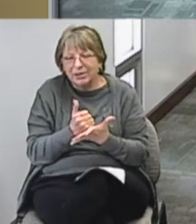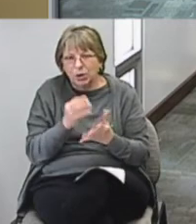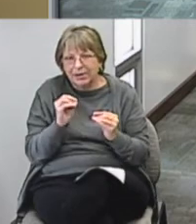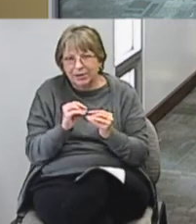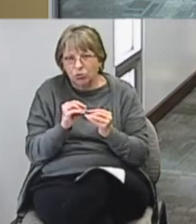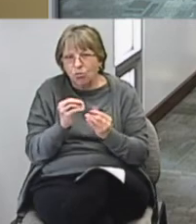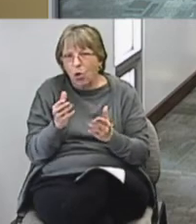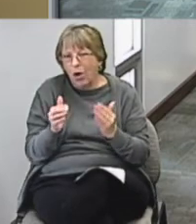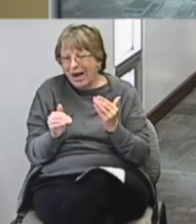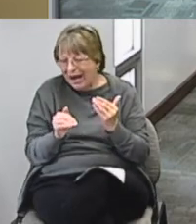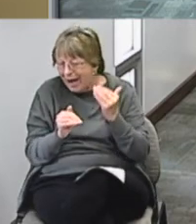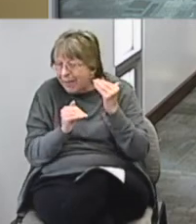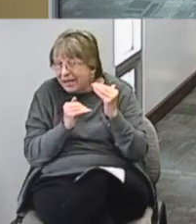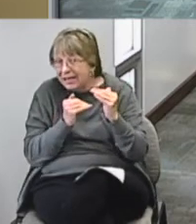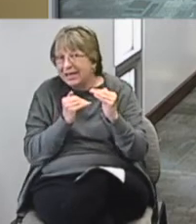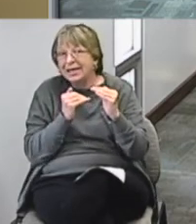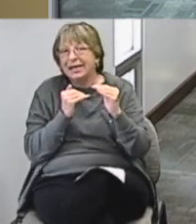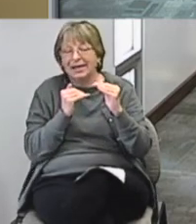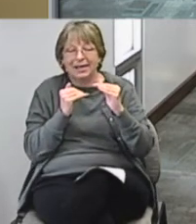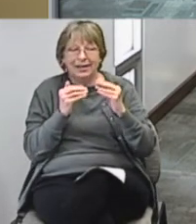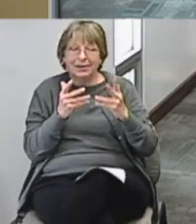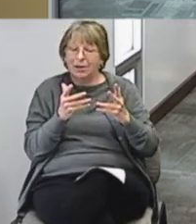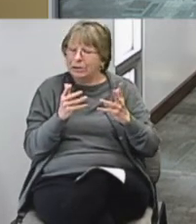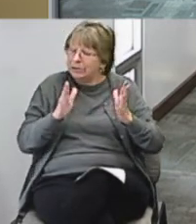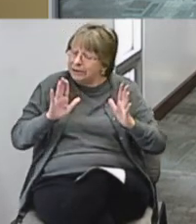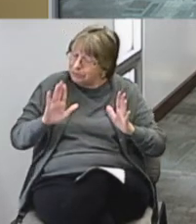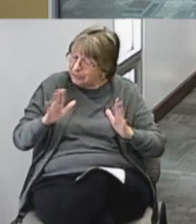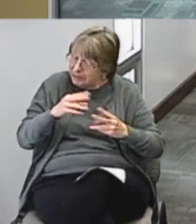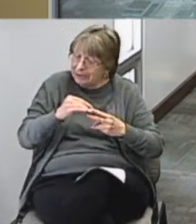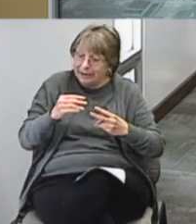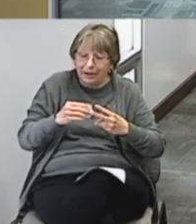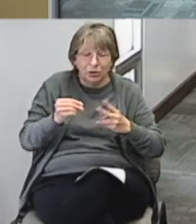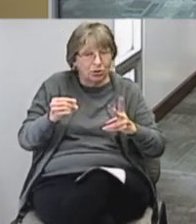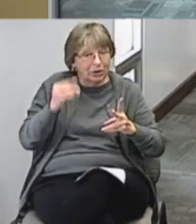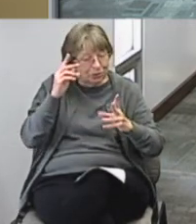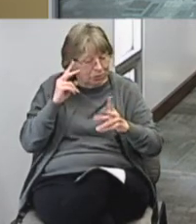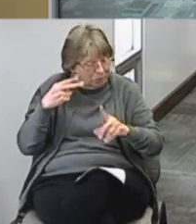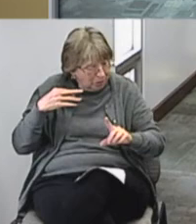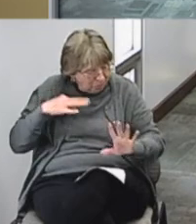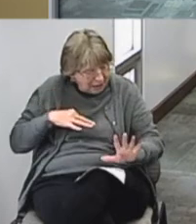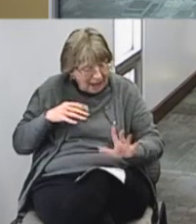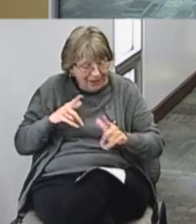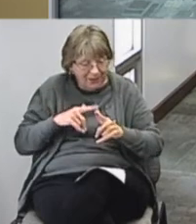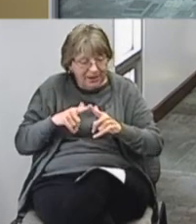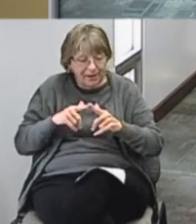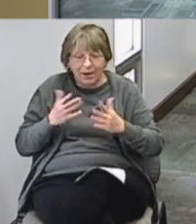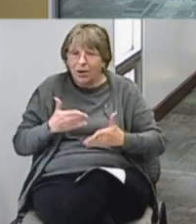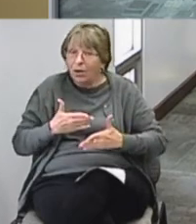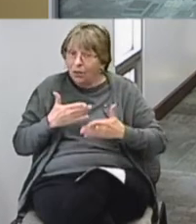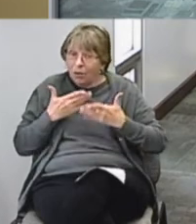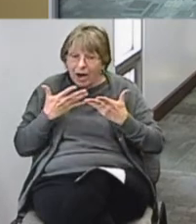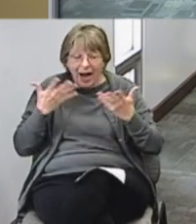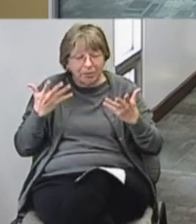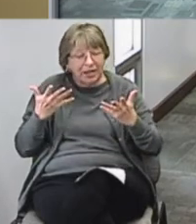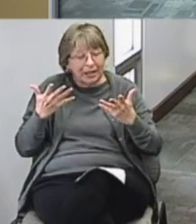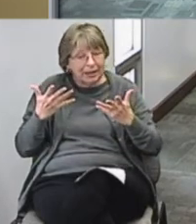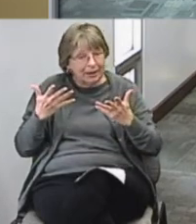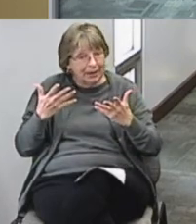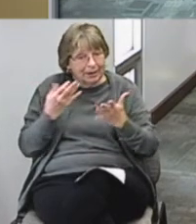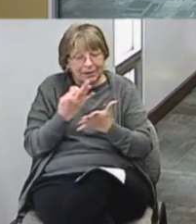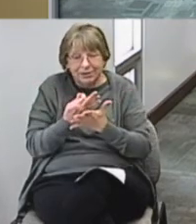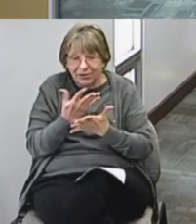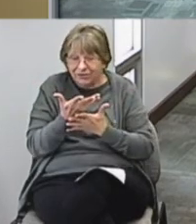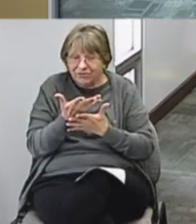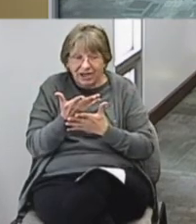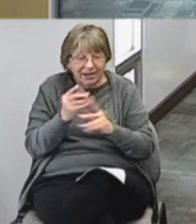but it's up to them to apply. And if it's not worth their time, then we're happy to support organizations that are doing great work. So. And to